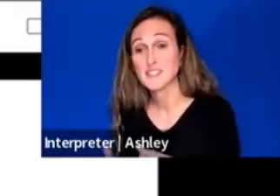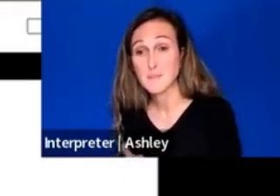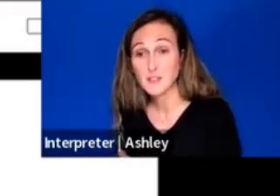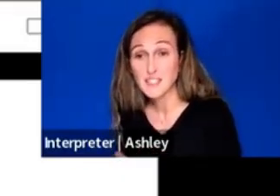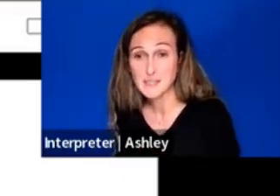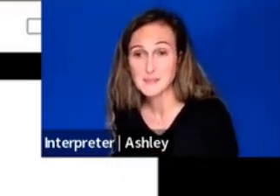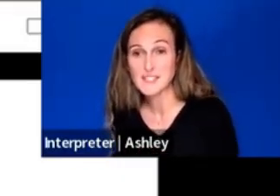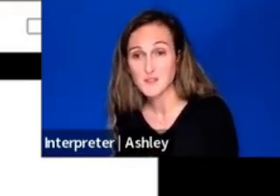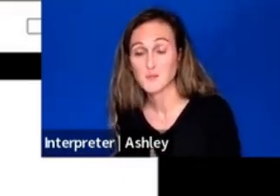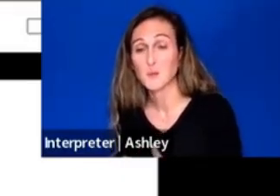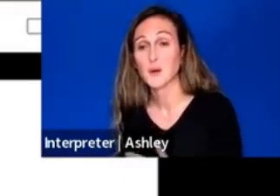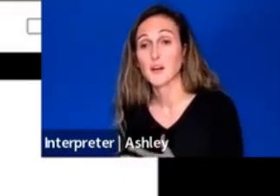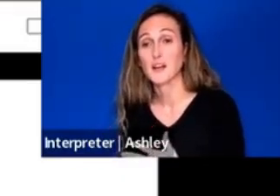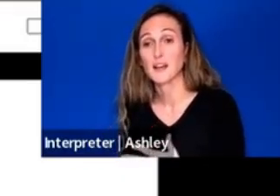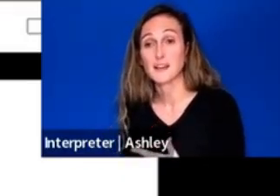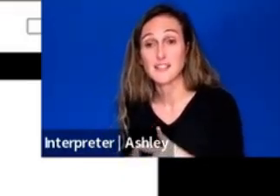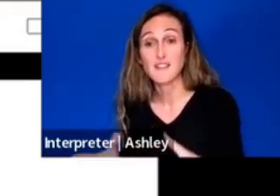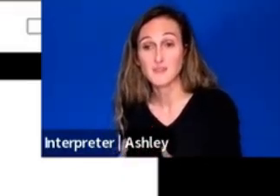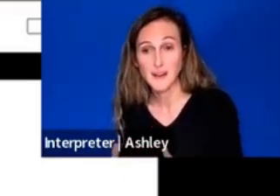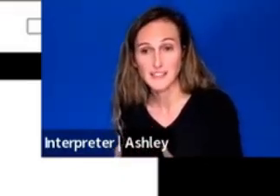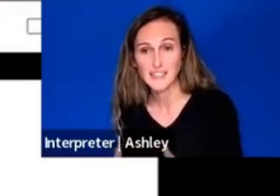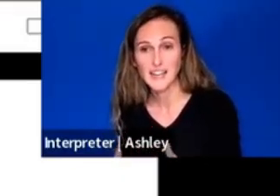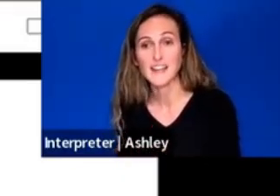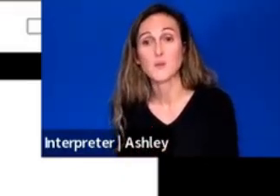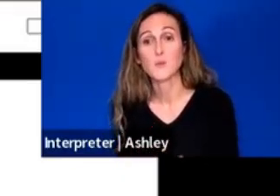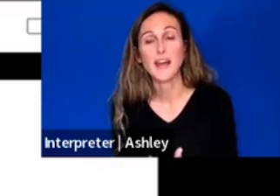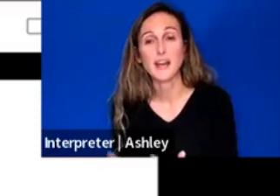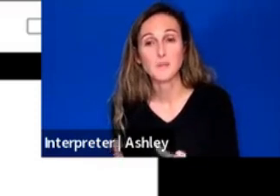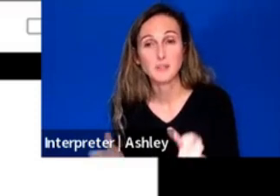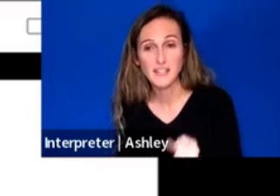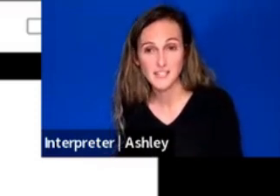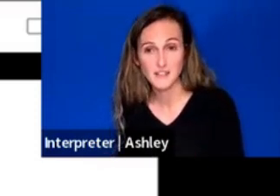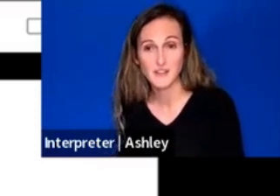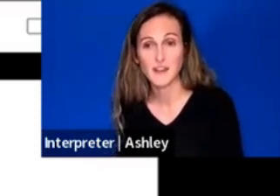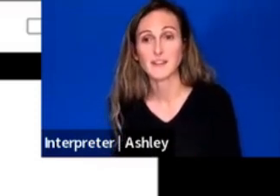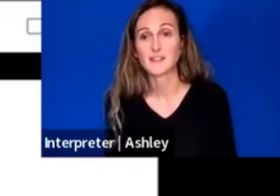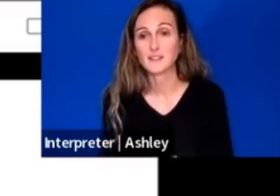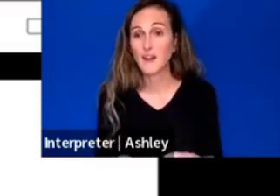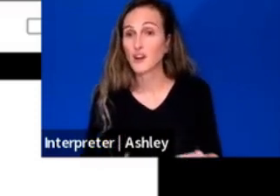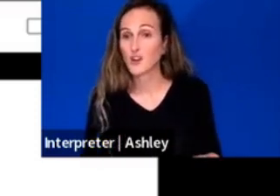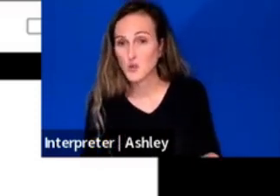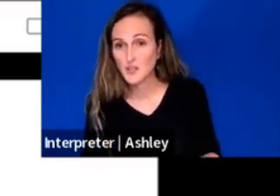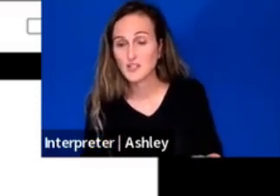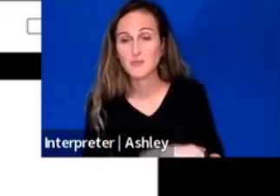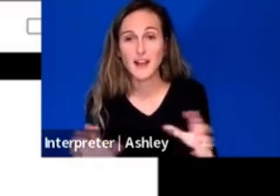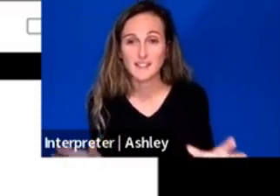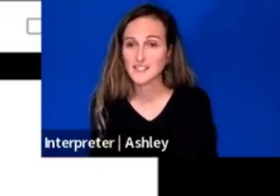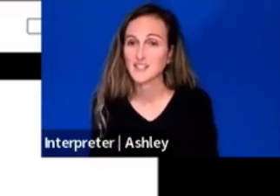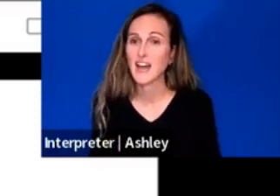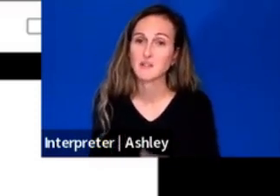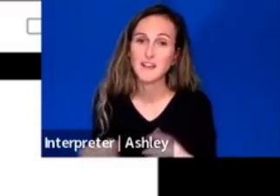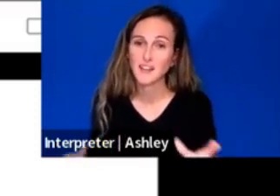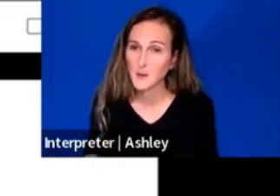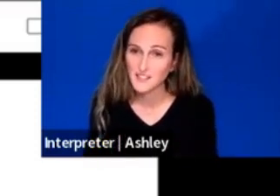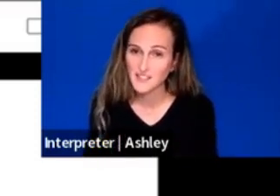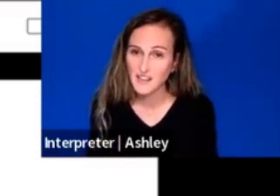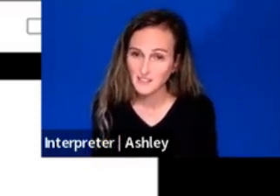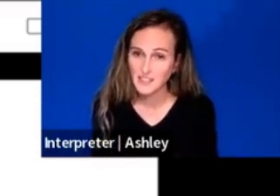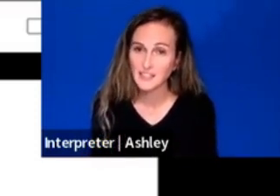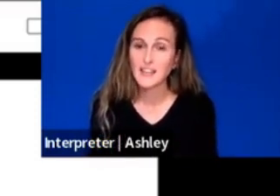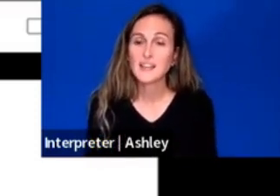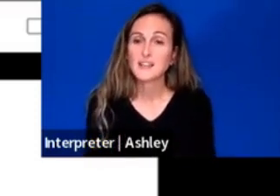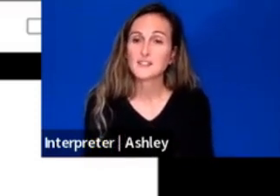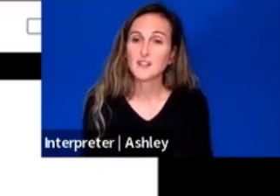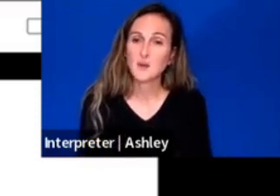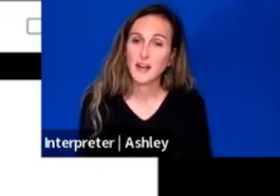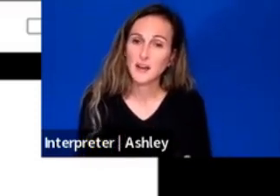all, the buildings themselves were deaf friendly, and we had plenty of fire drills and practices on how to evacuate